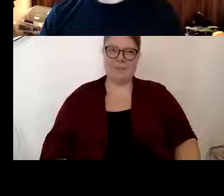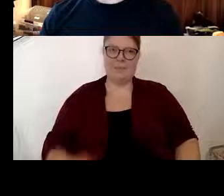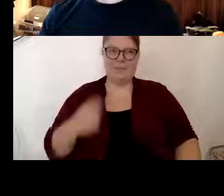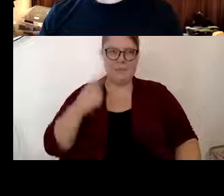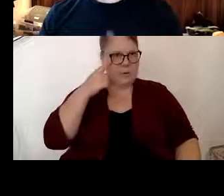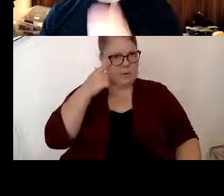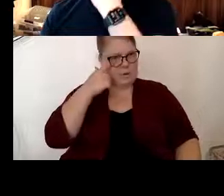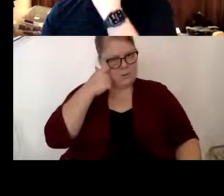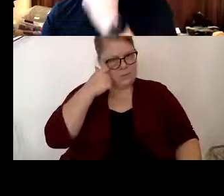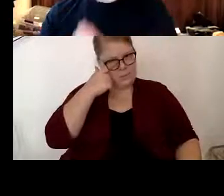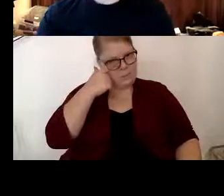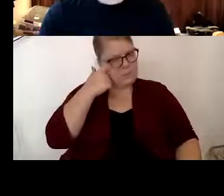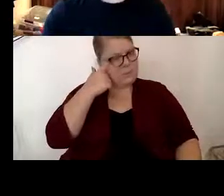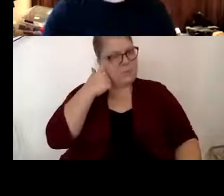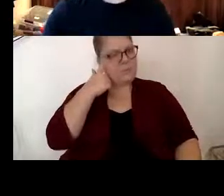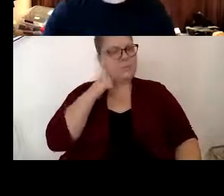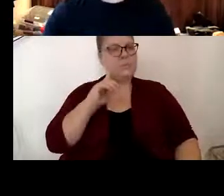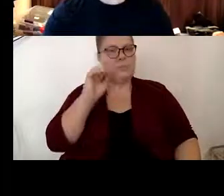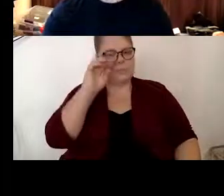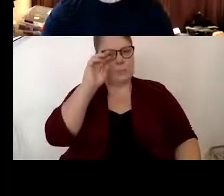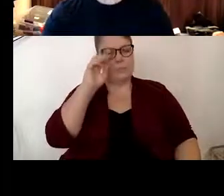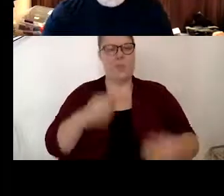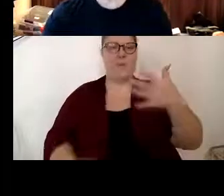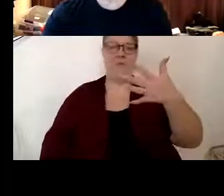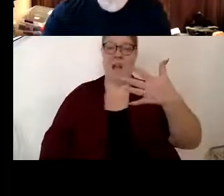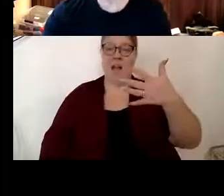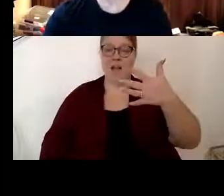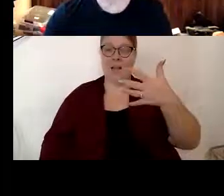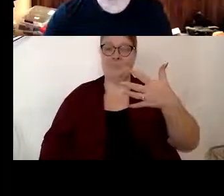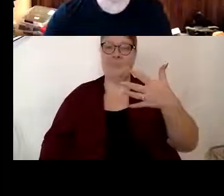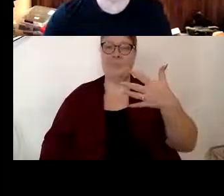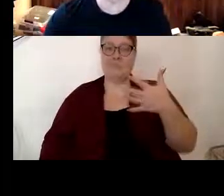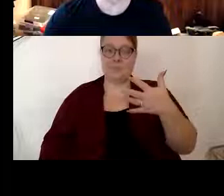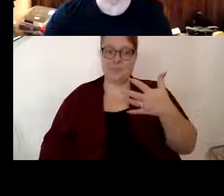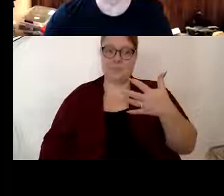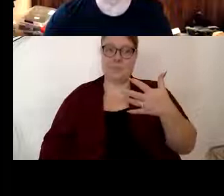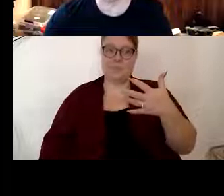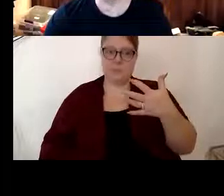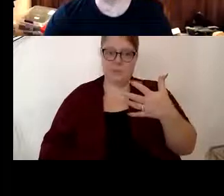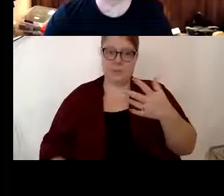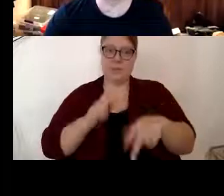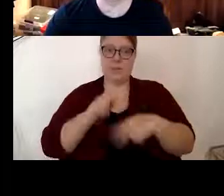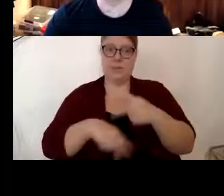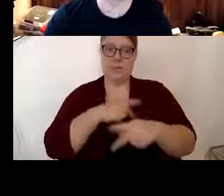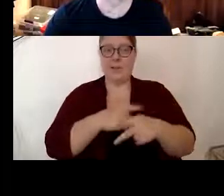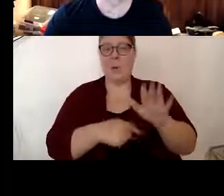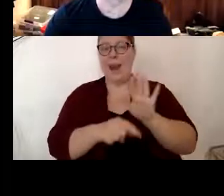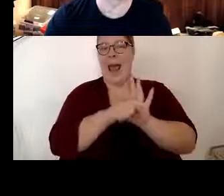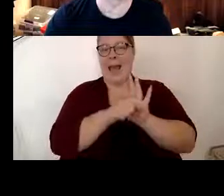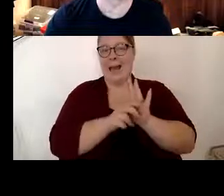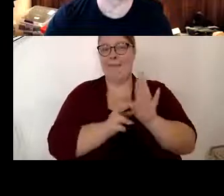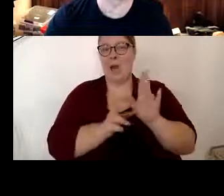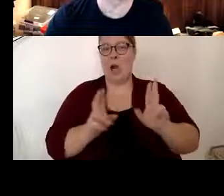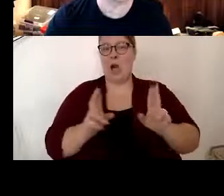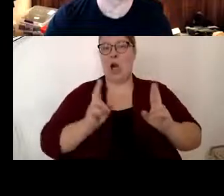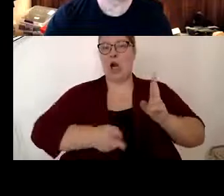obviously, these are the 5 types of impulsivity associated that have all been linked, but negative urgency is the one that is pretty